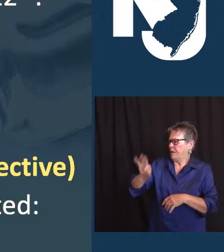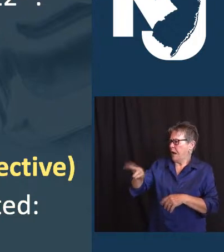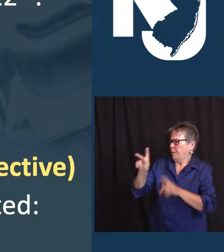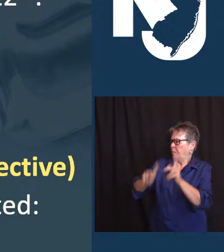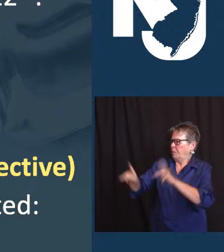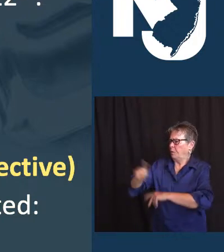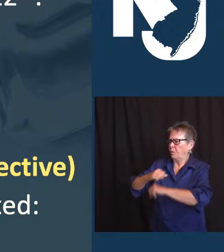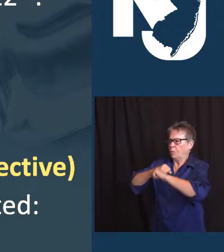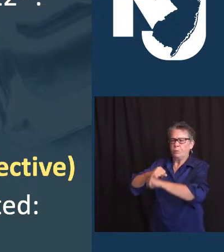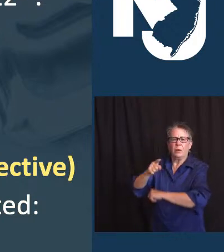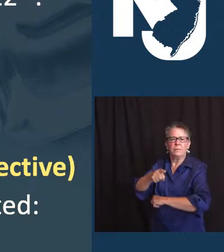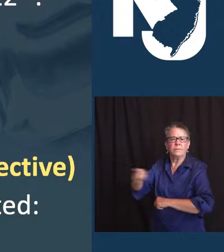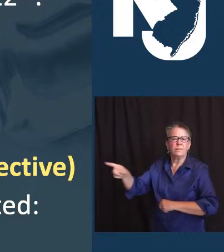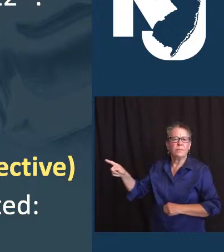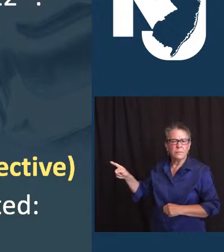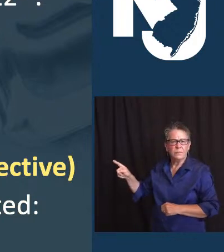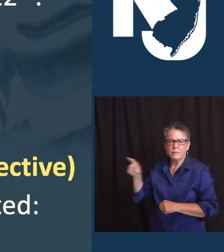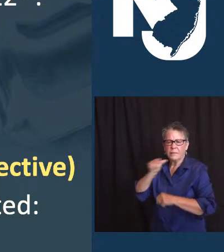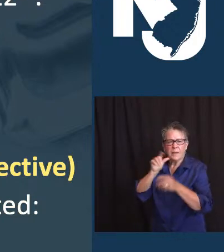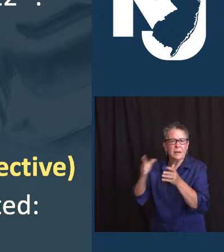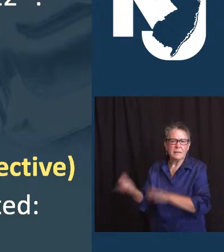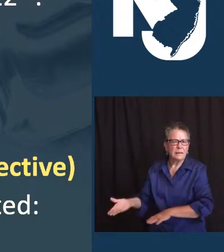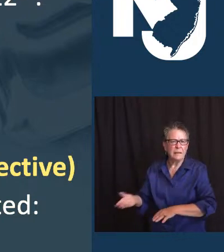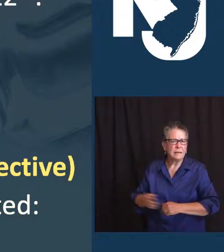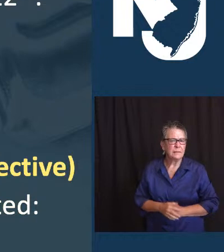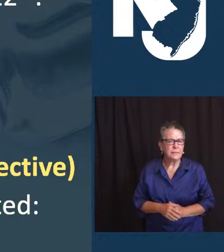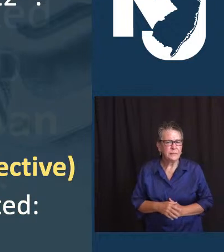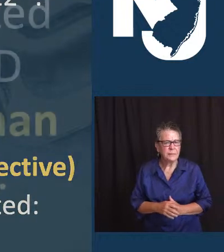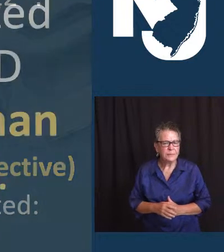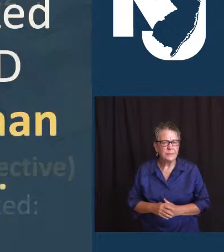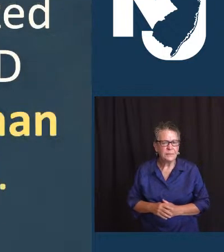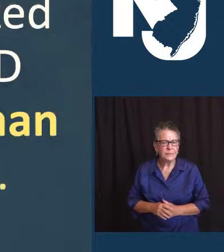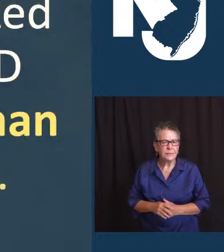4,758,520 fully vaccinated individuals.